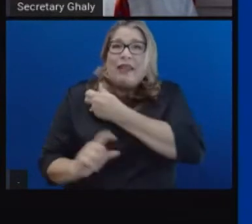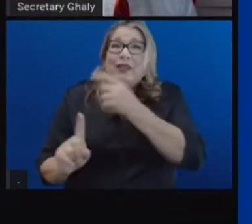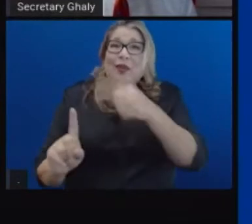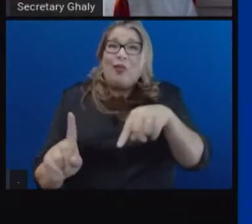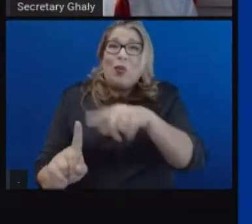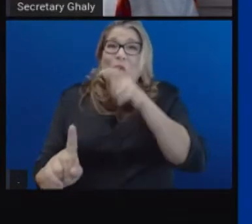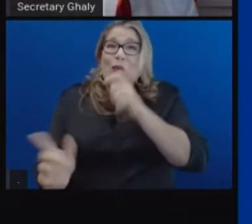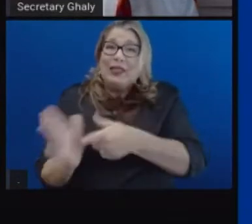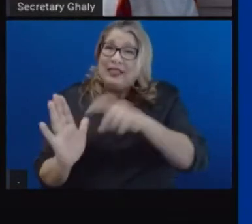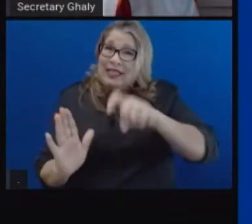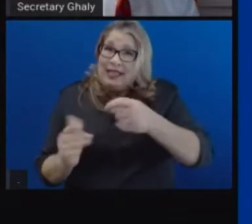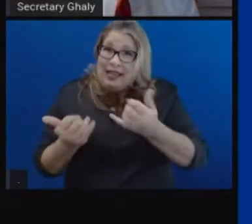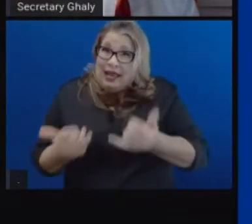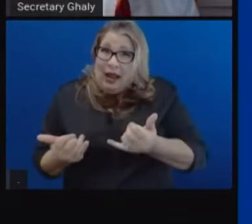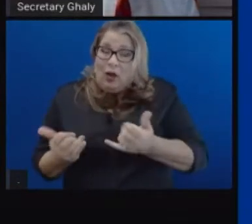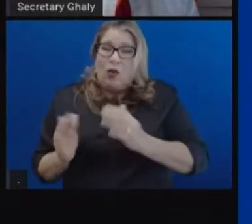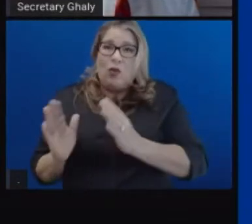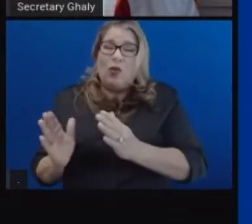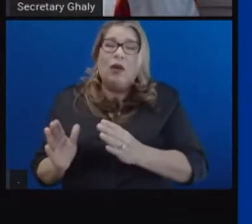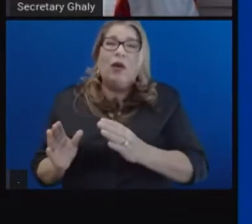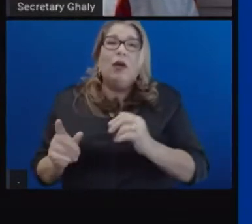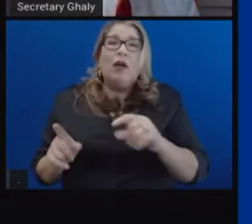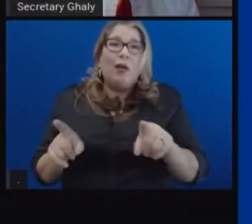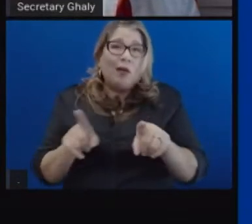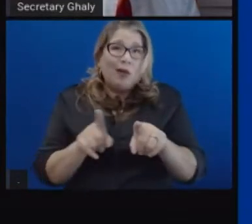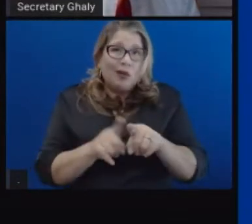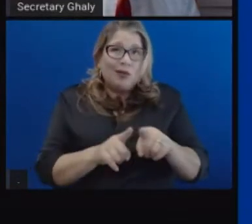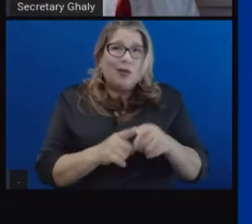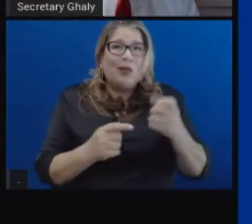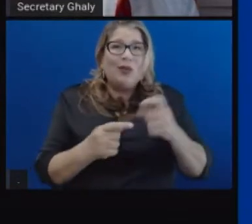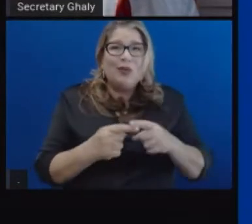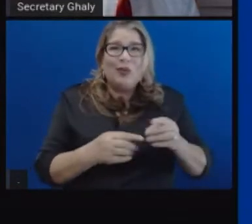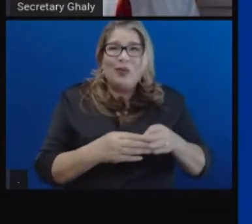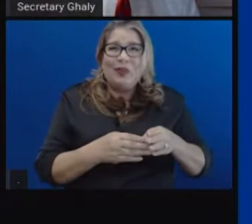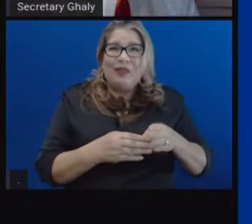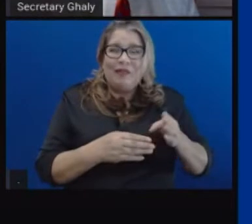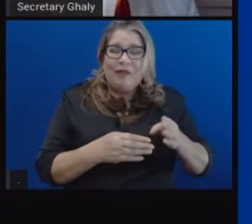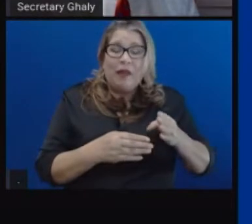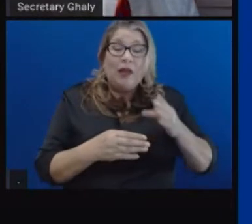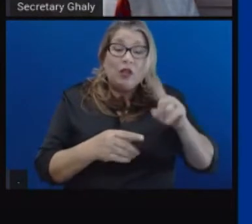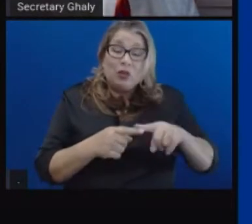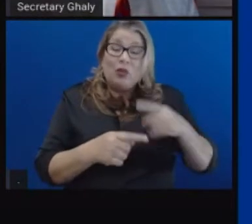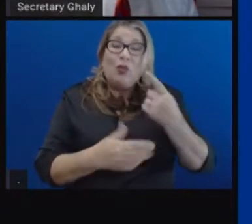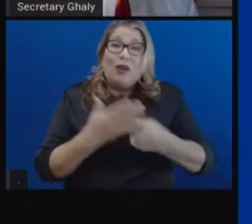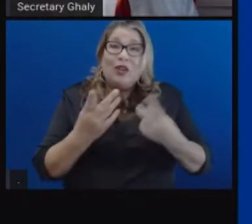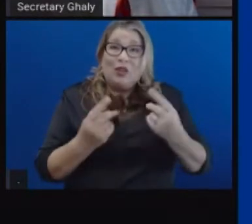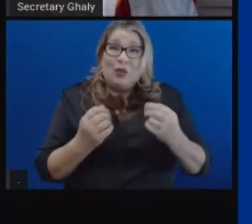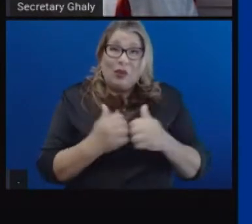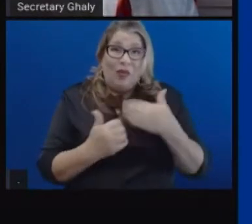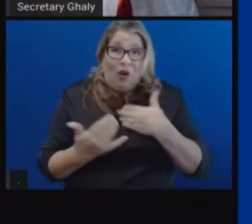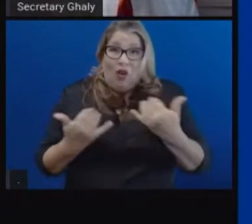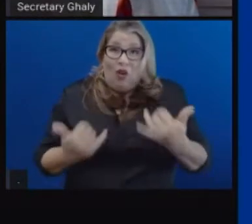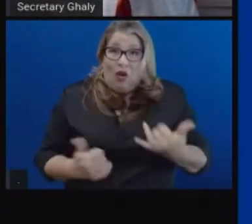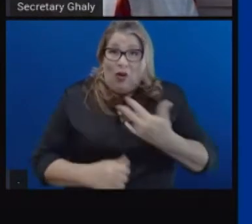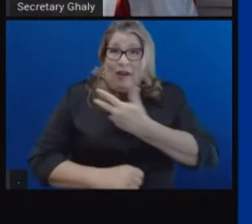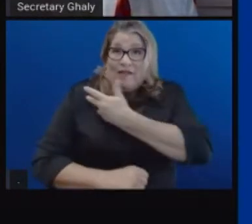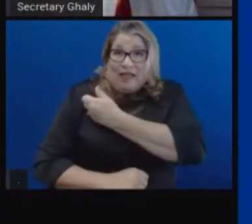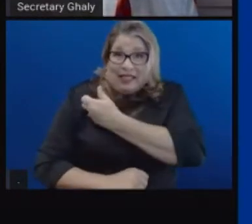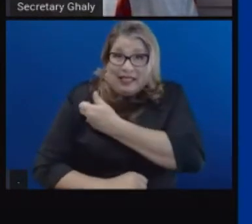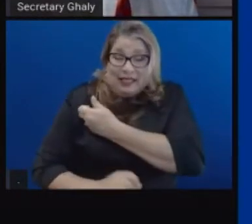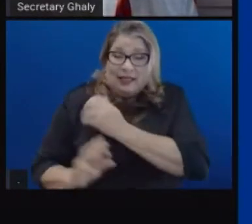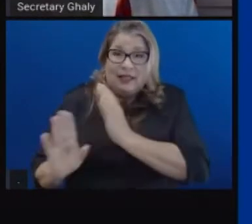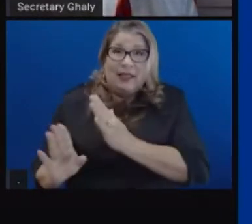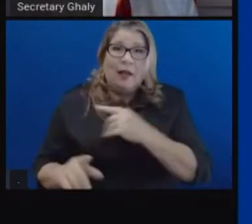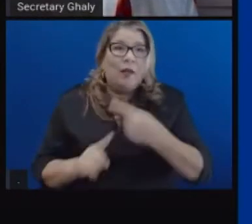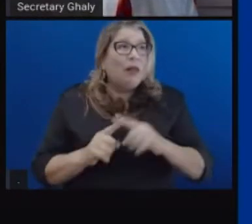to, unimpeded, finish the vaccine that we've already received. We have a saying that we want to be a state that vaccinates